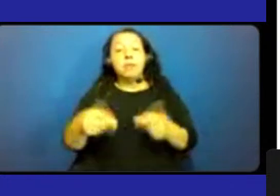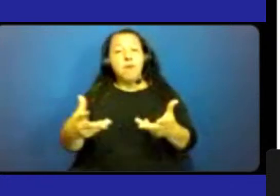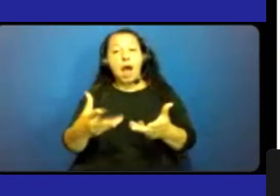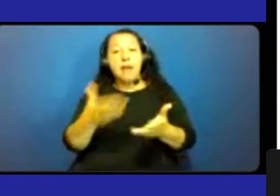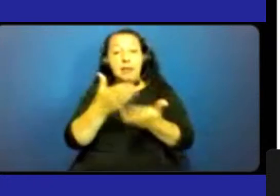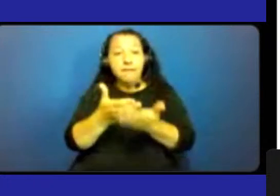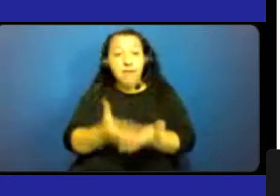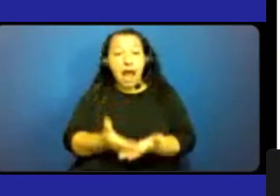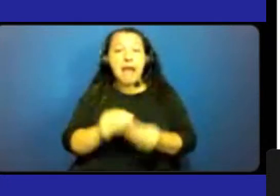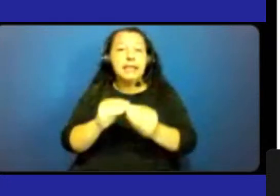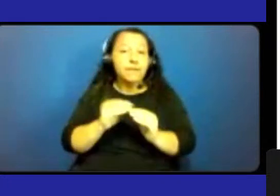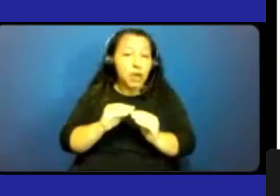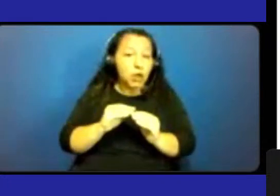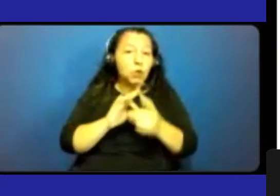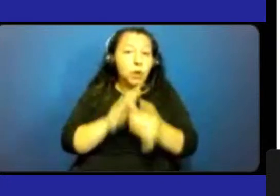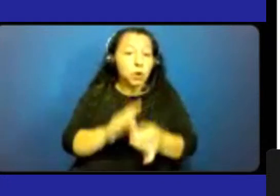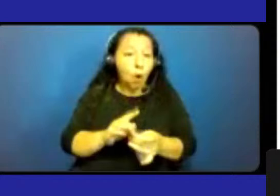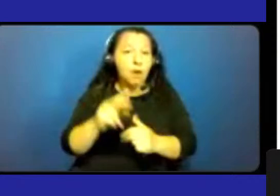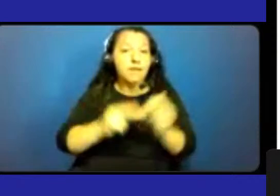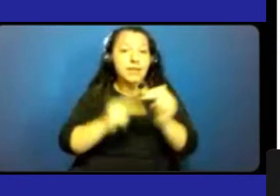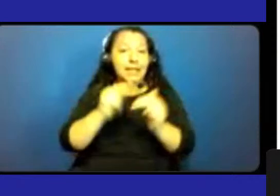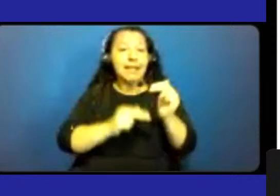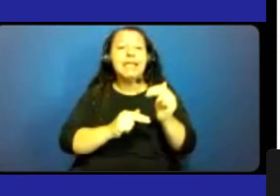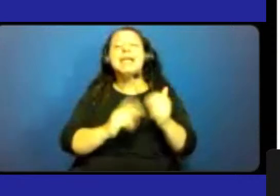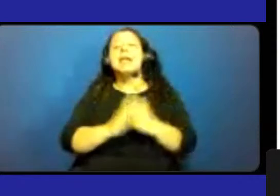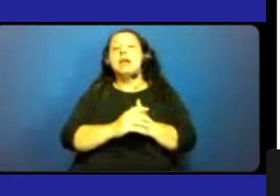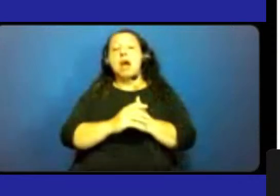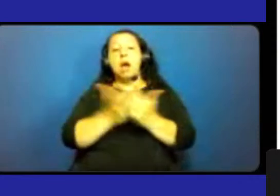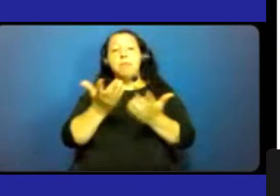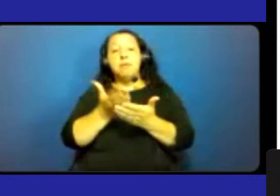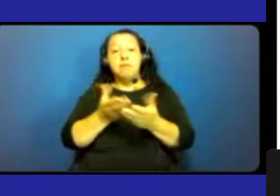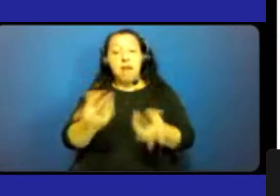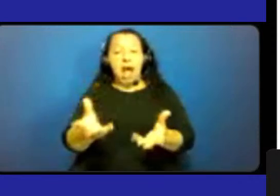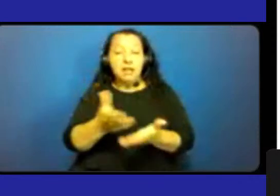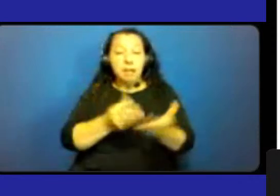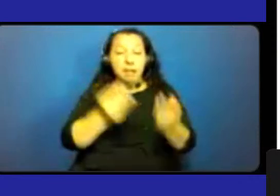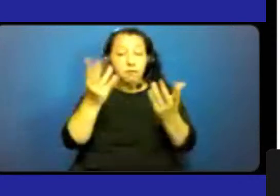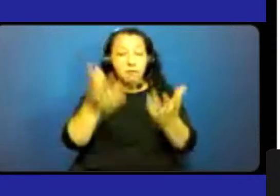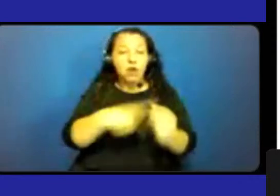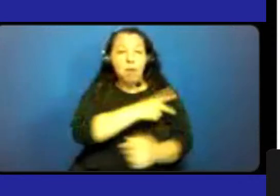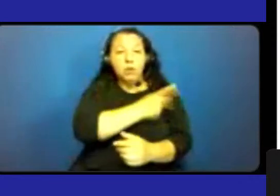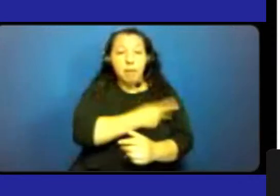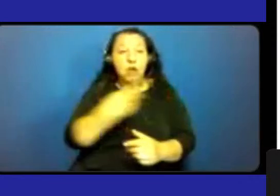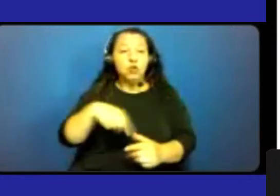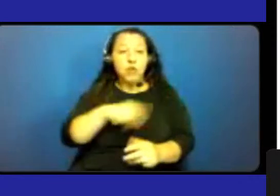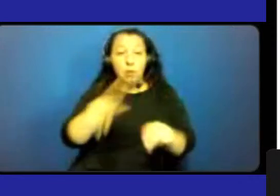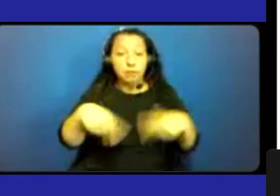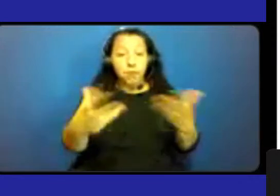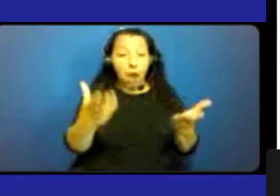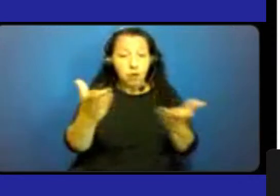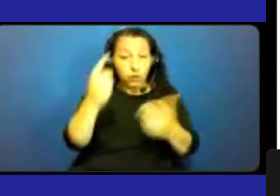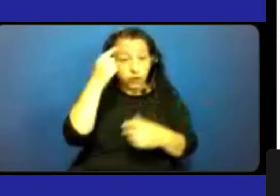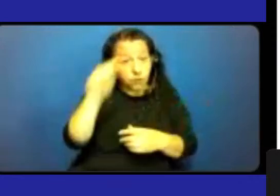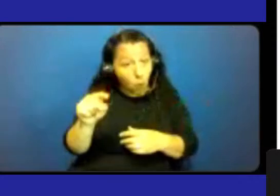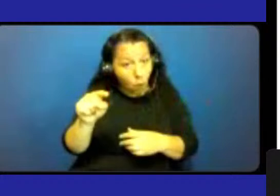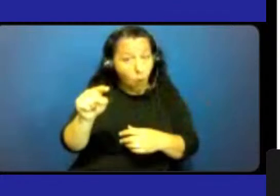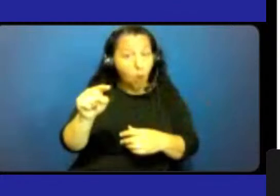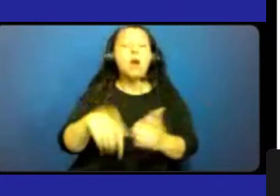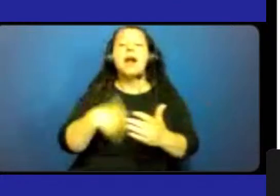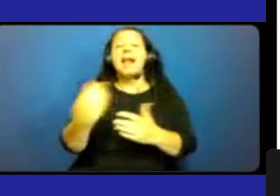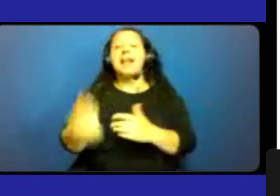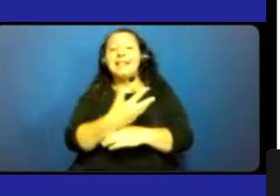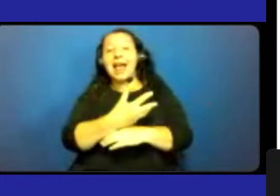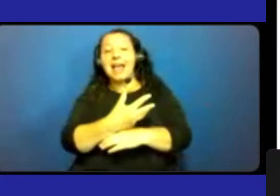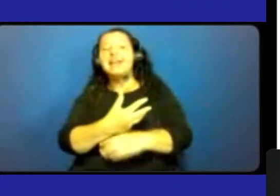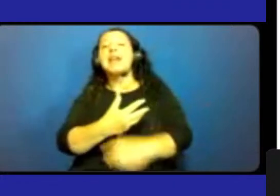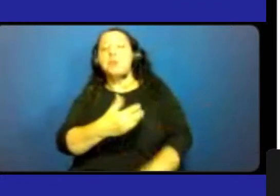about the facility. Give some breakdowns on the patients who are served. And then next slide.